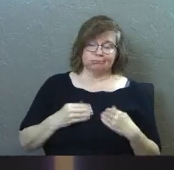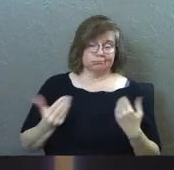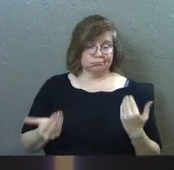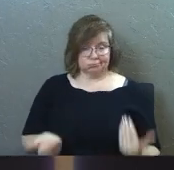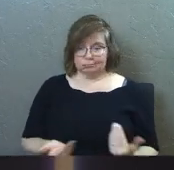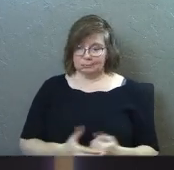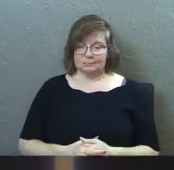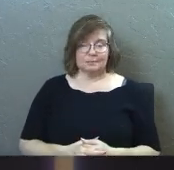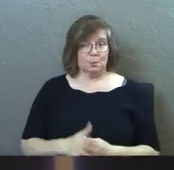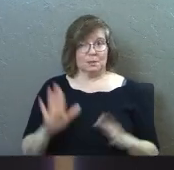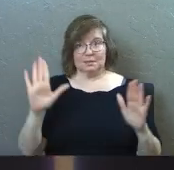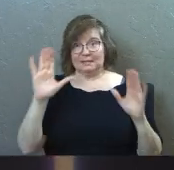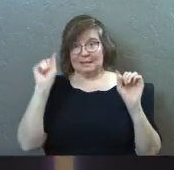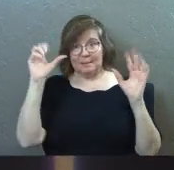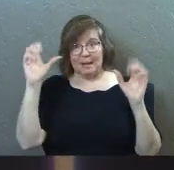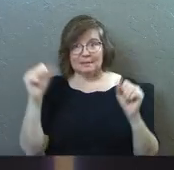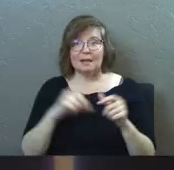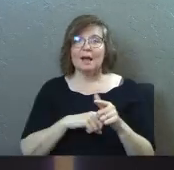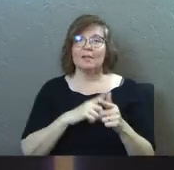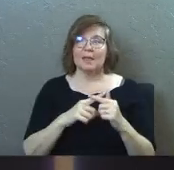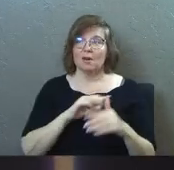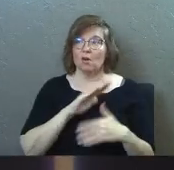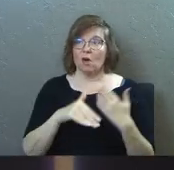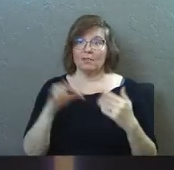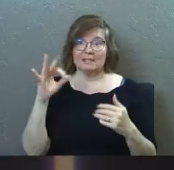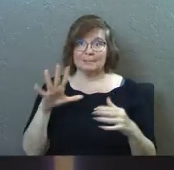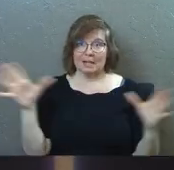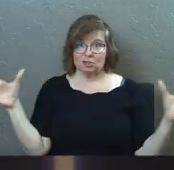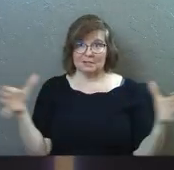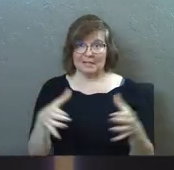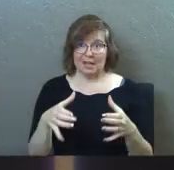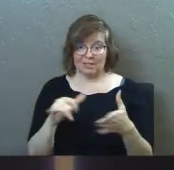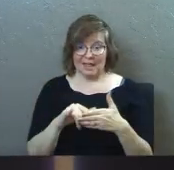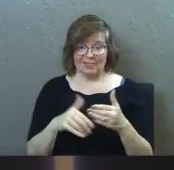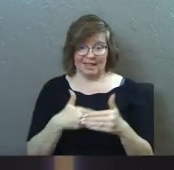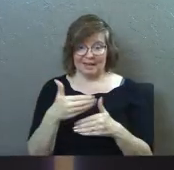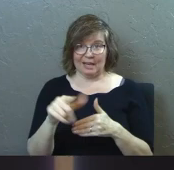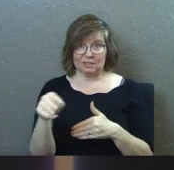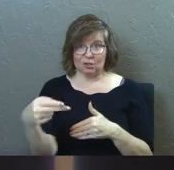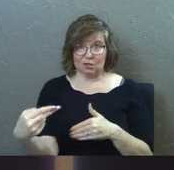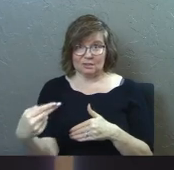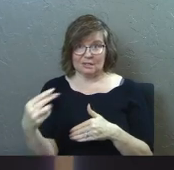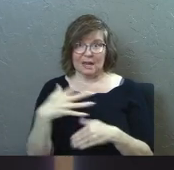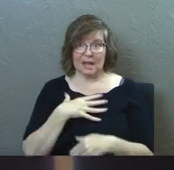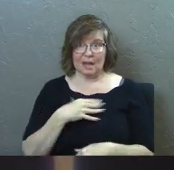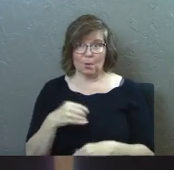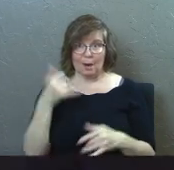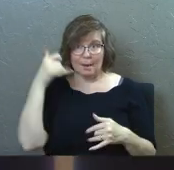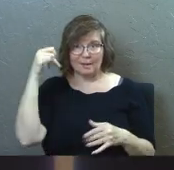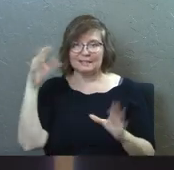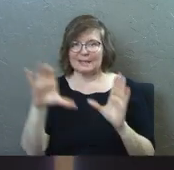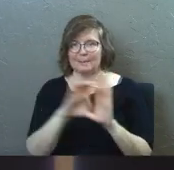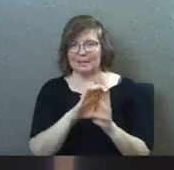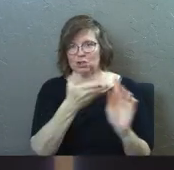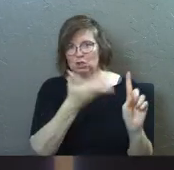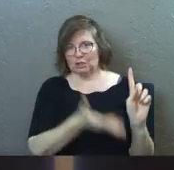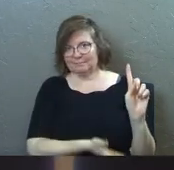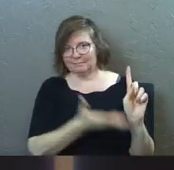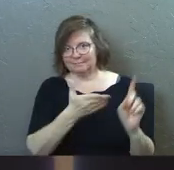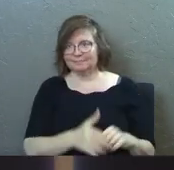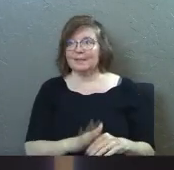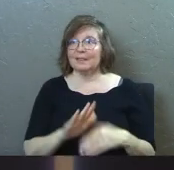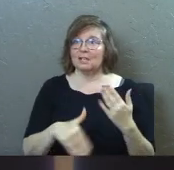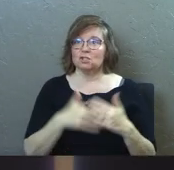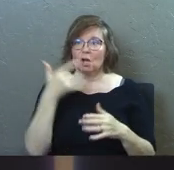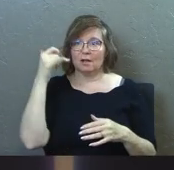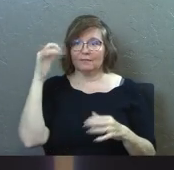it, which is amazing. And then we got all these pastors together that very next Thursday at White Buffalo. Here's a picture of that.